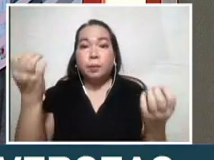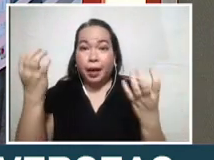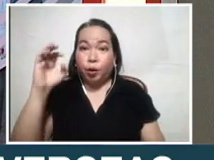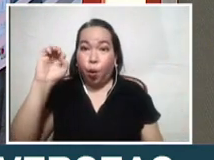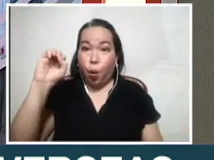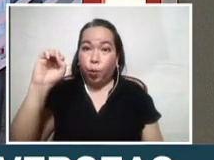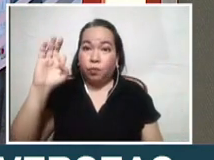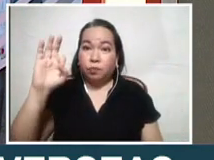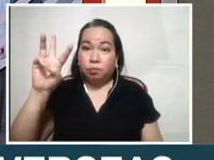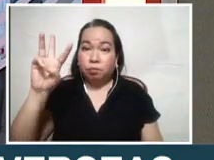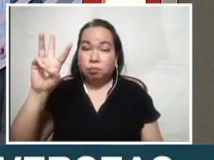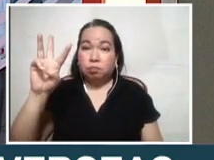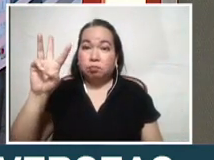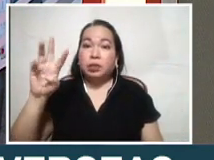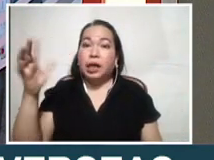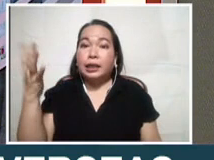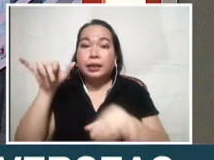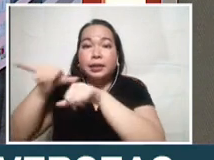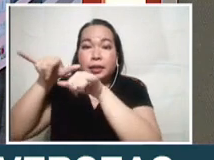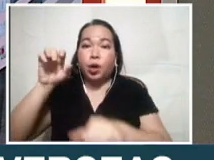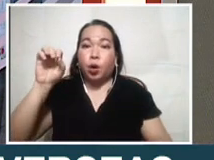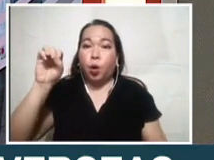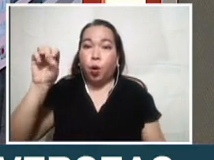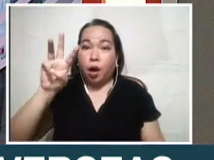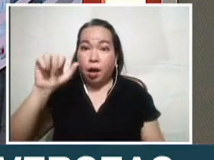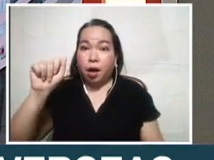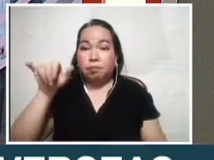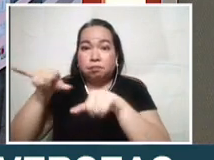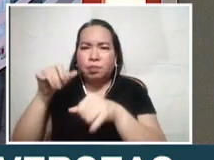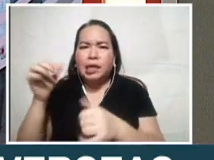those in the OF facilities, all 24,000 of them, home